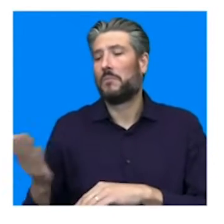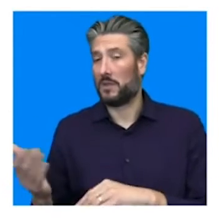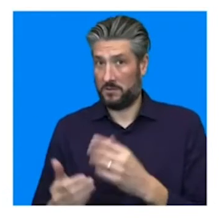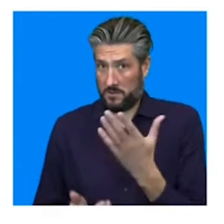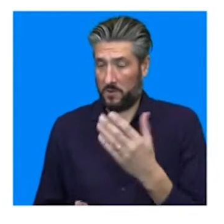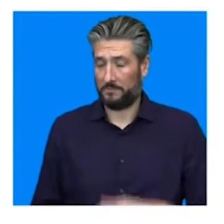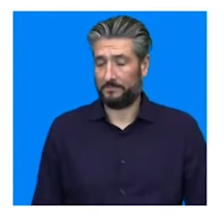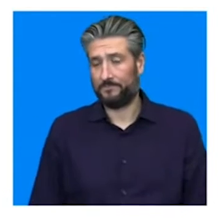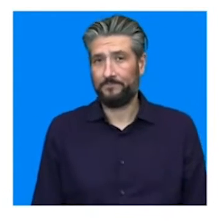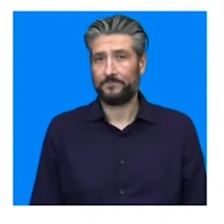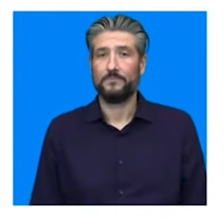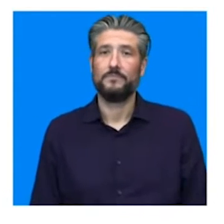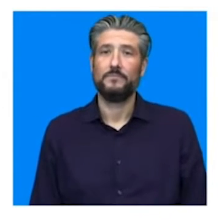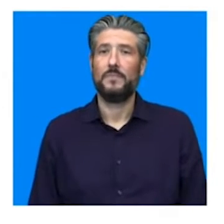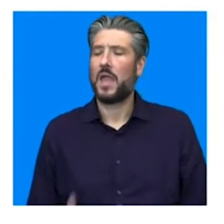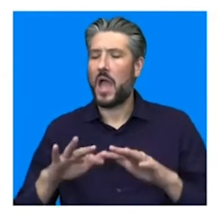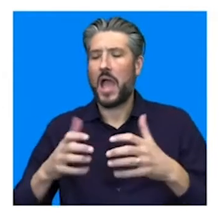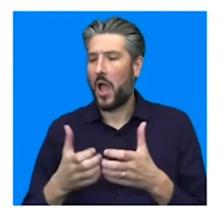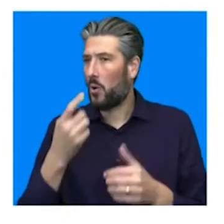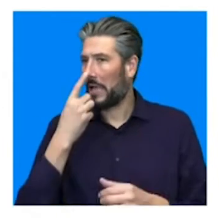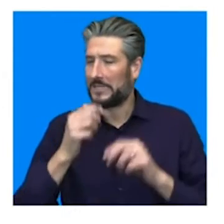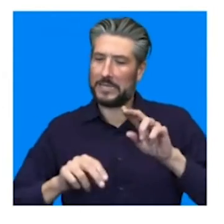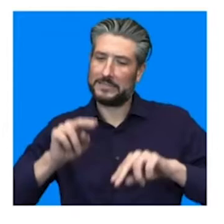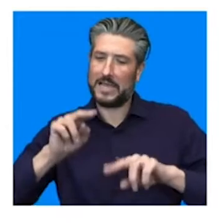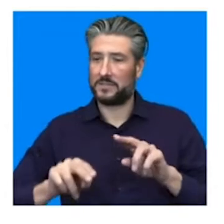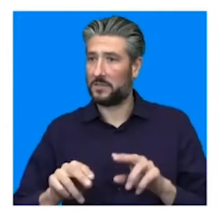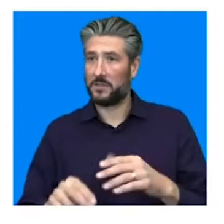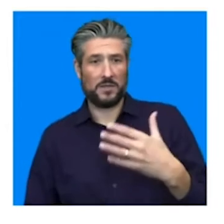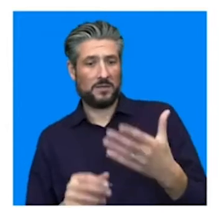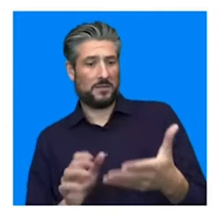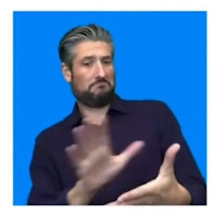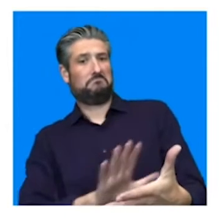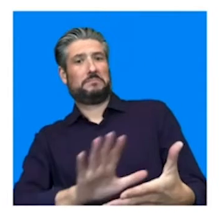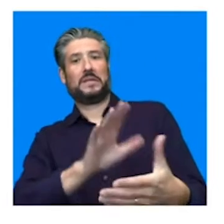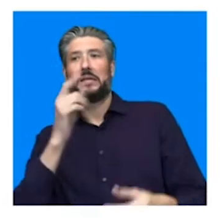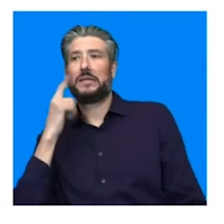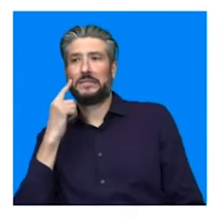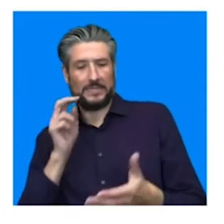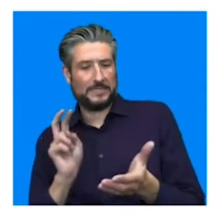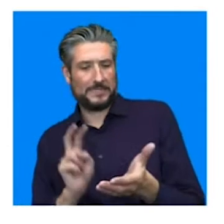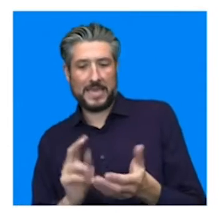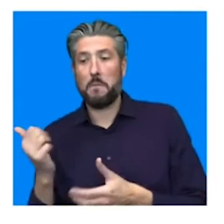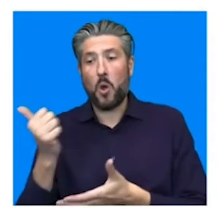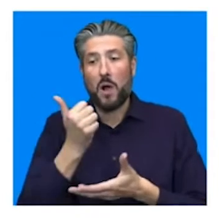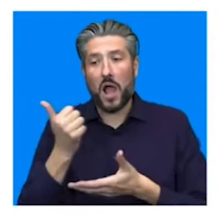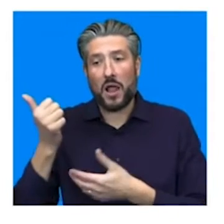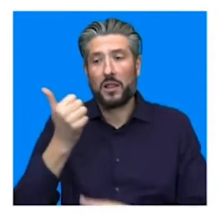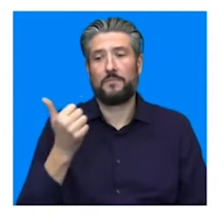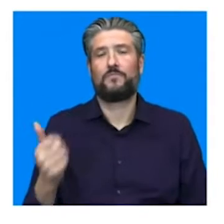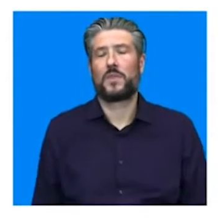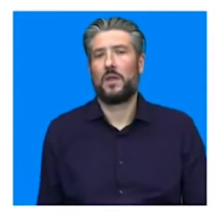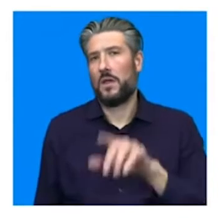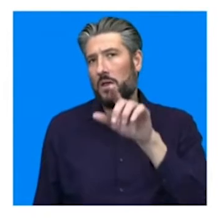So now looking on to that, how to assess whether something is easy to see on mobile. So first we're going to try a sort of design exercise